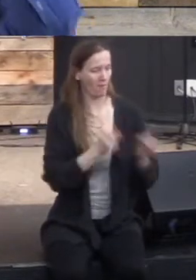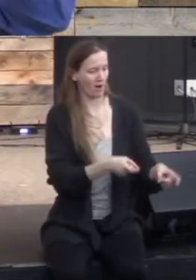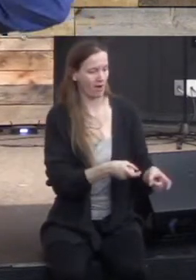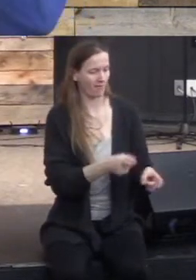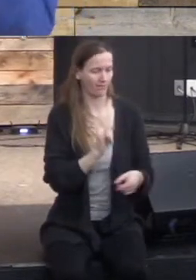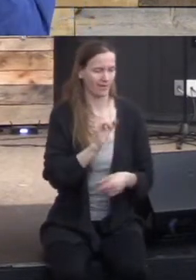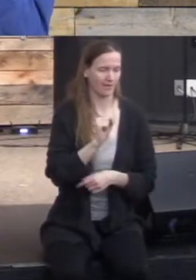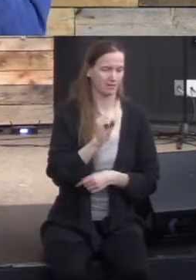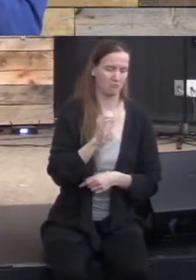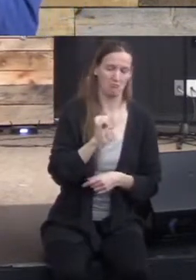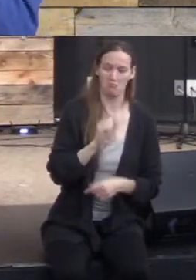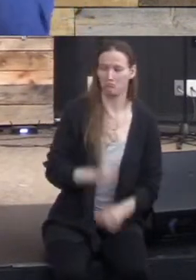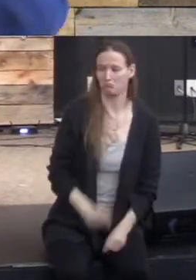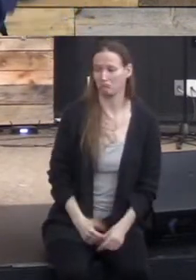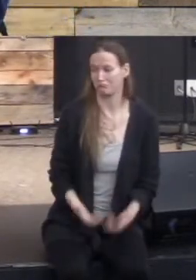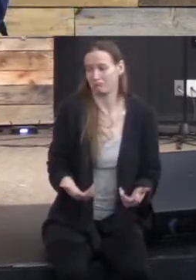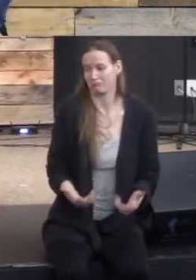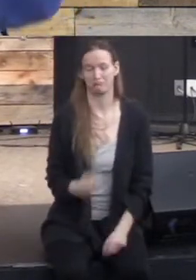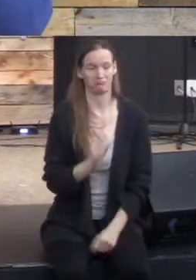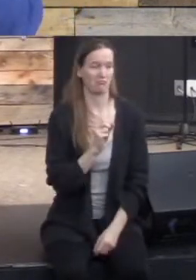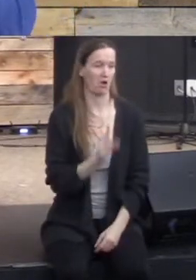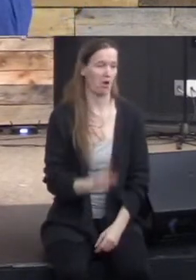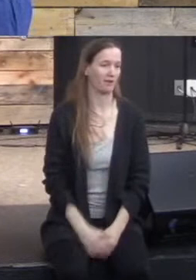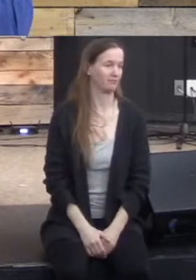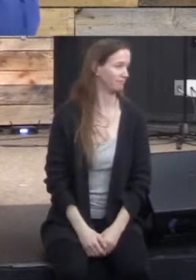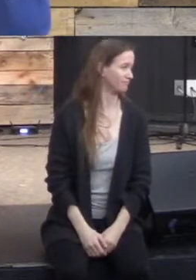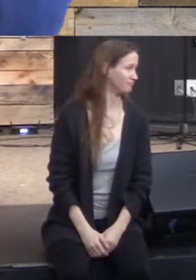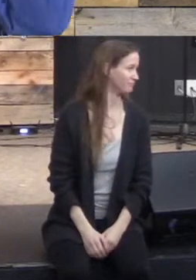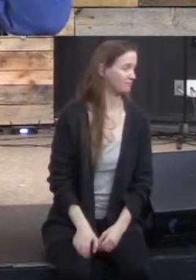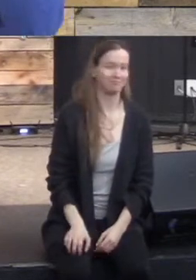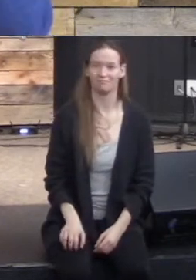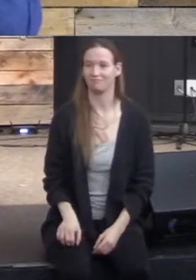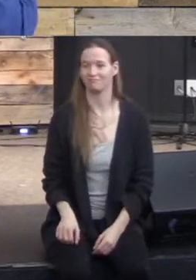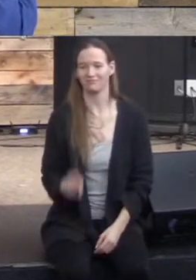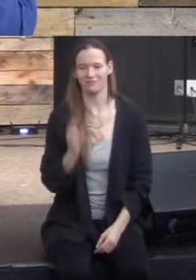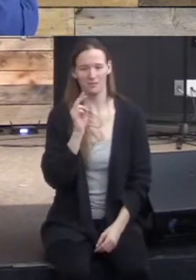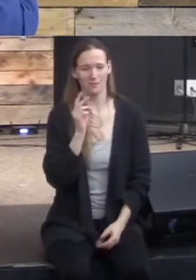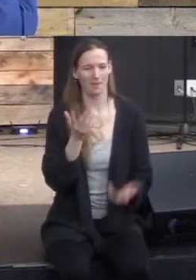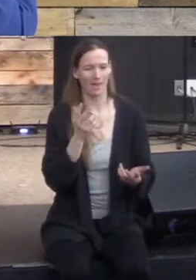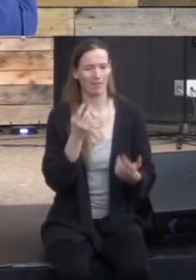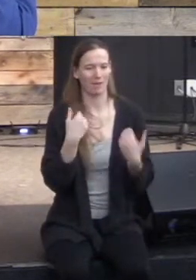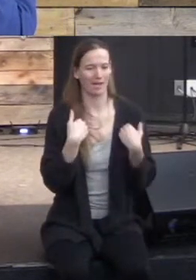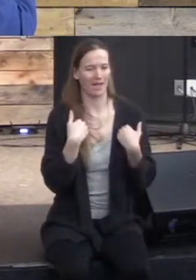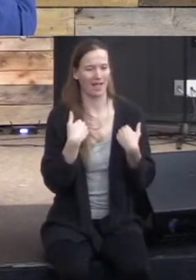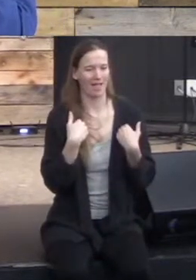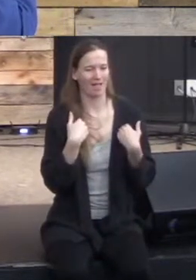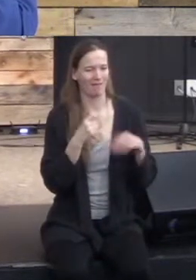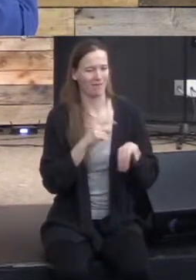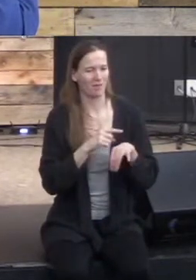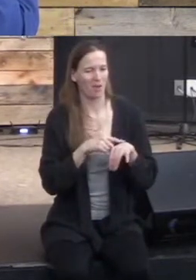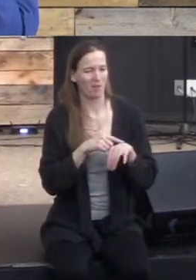Isaac's having a Jeff Hughes moment, looking out on the horizon, wondering if he'll ever get a wife.